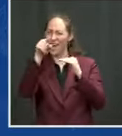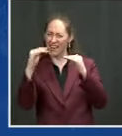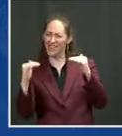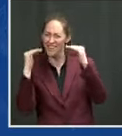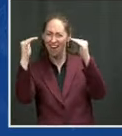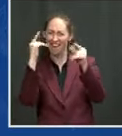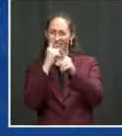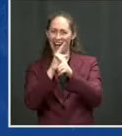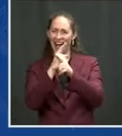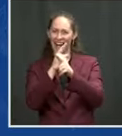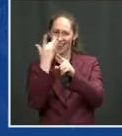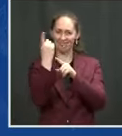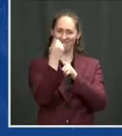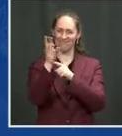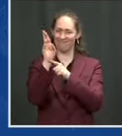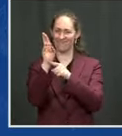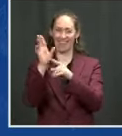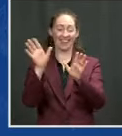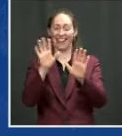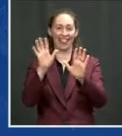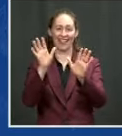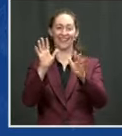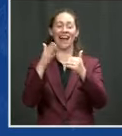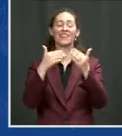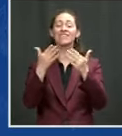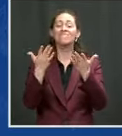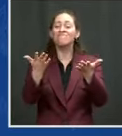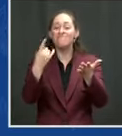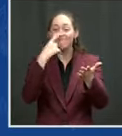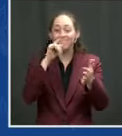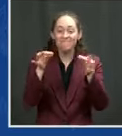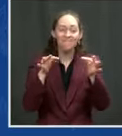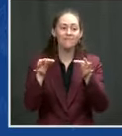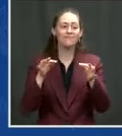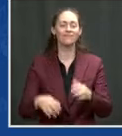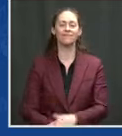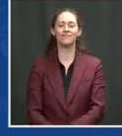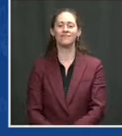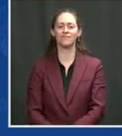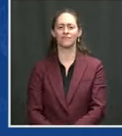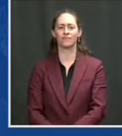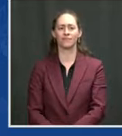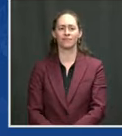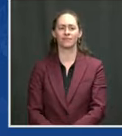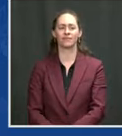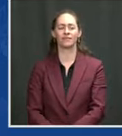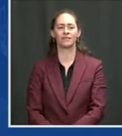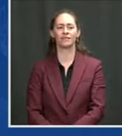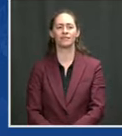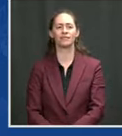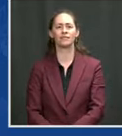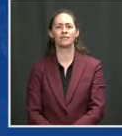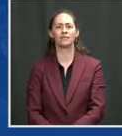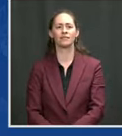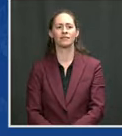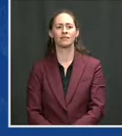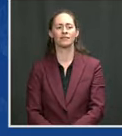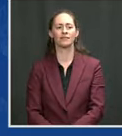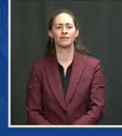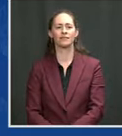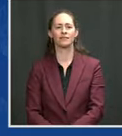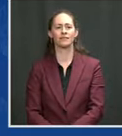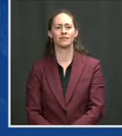tell us what's going on and give us a quick overview of the work you've been doing to do to ensure the